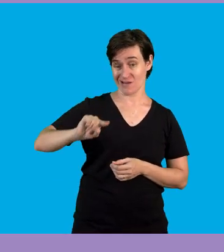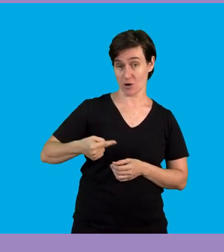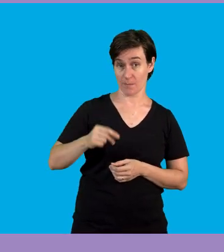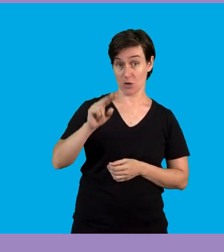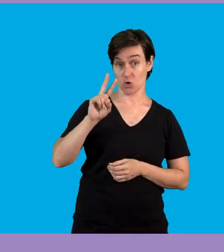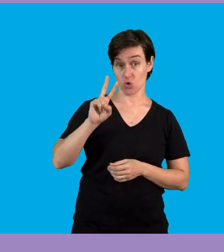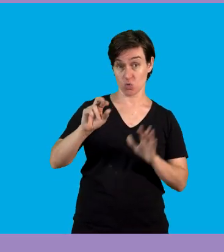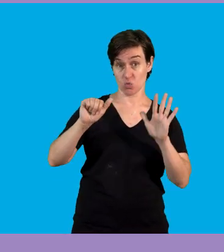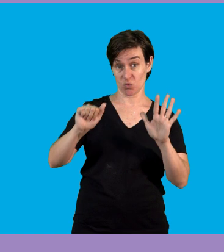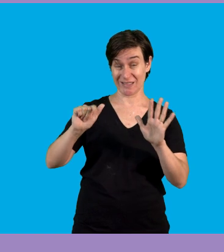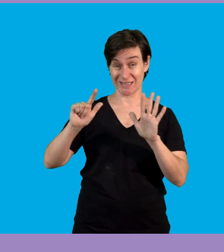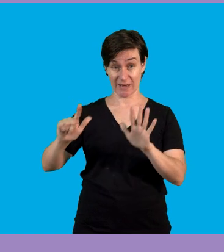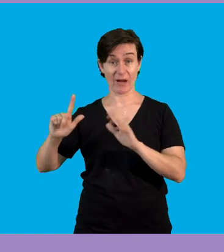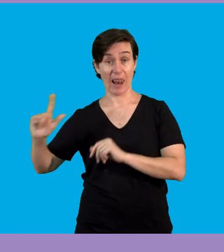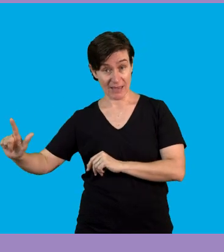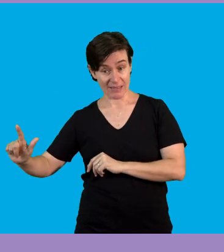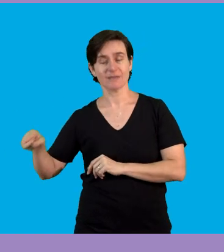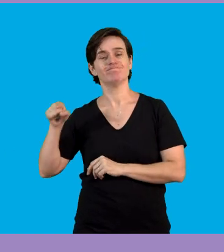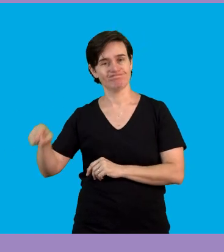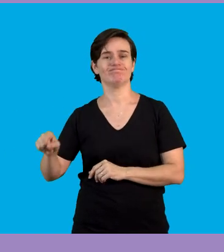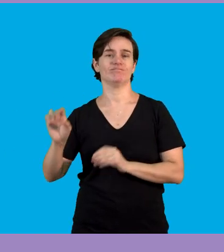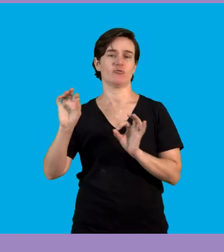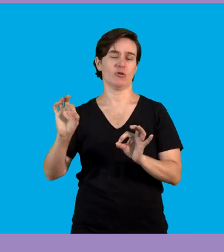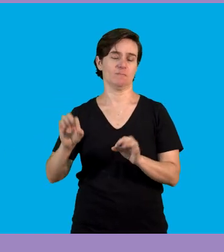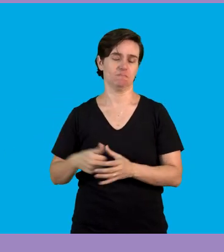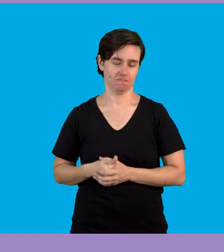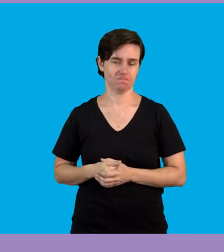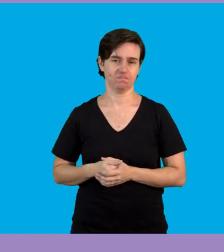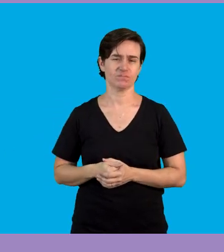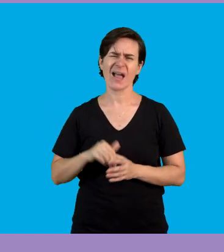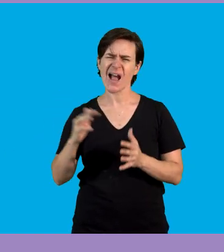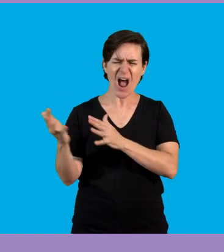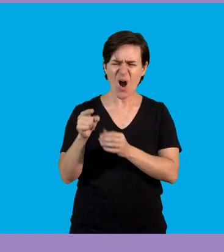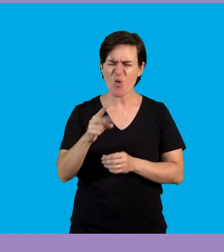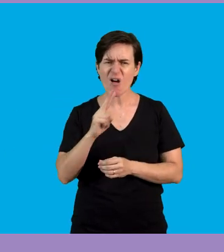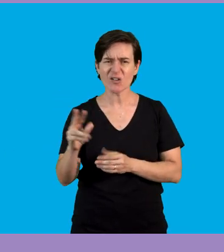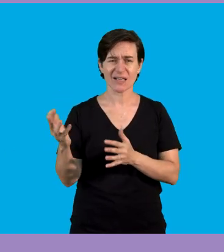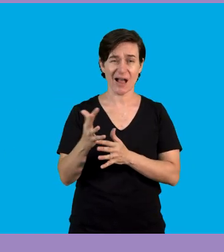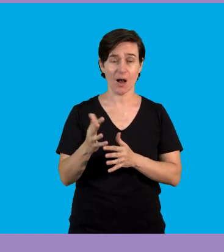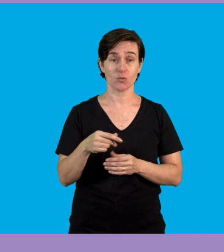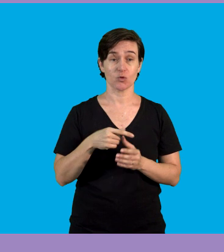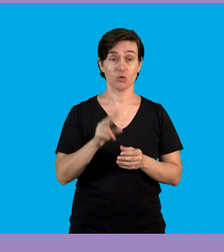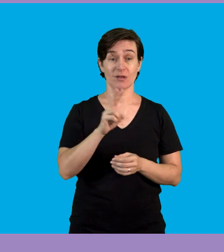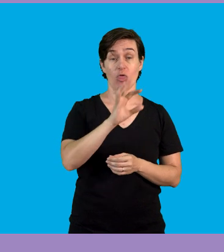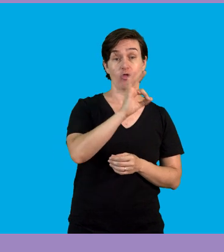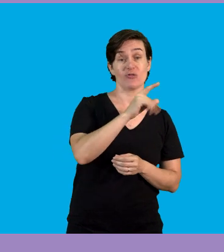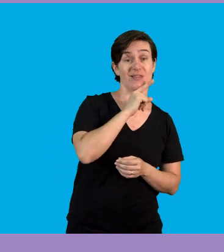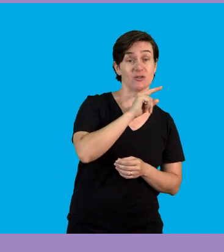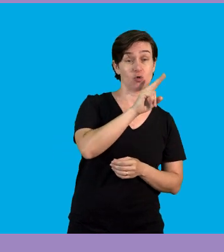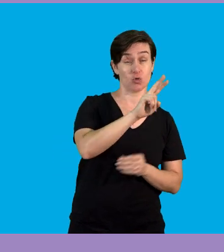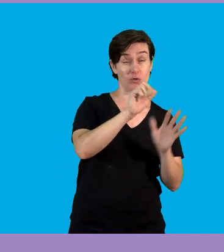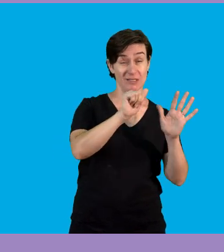3,267 liters, then you are absolutely correct. We got that answer by taking our